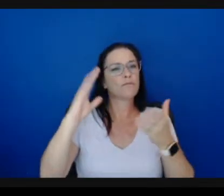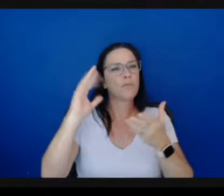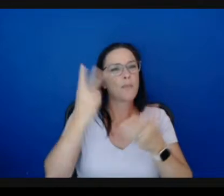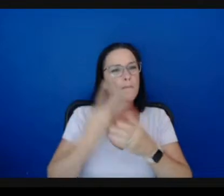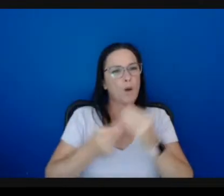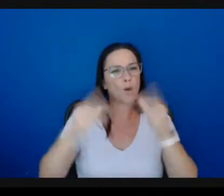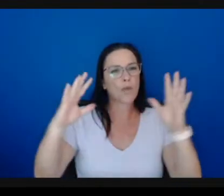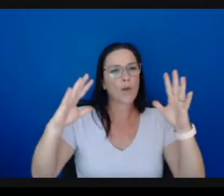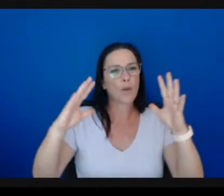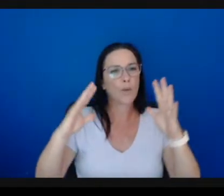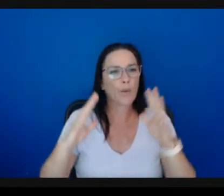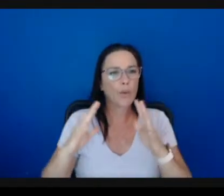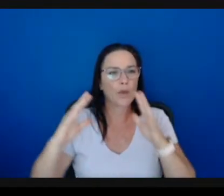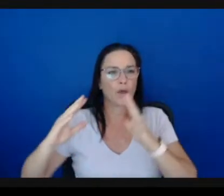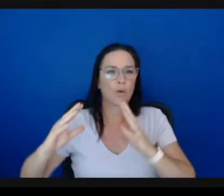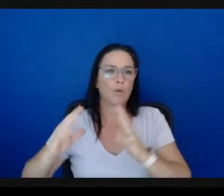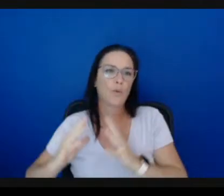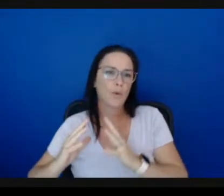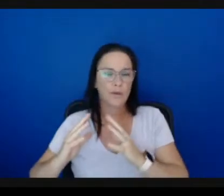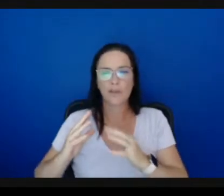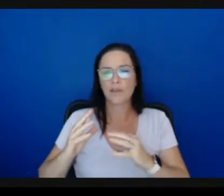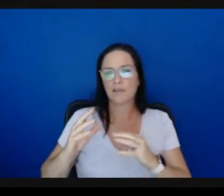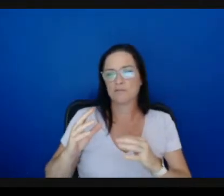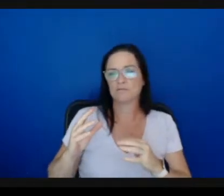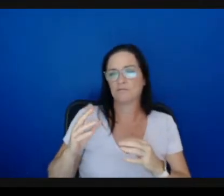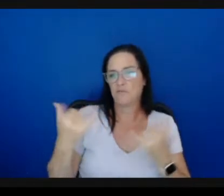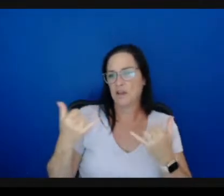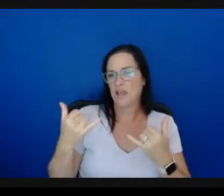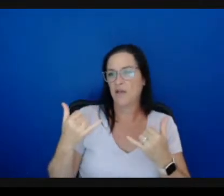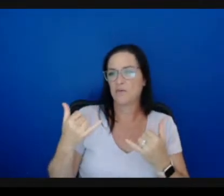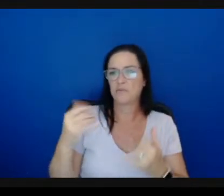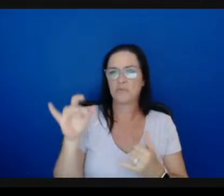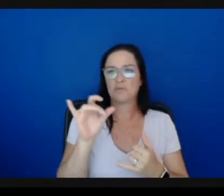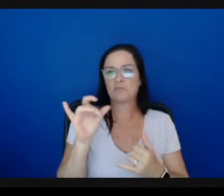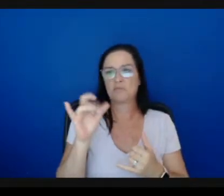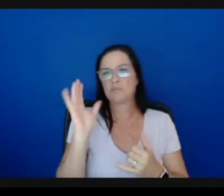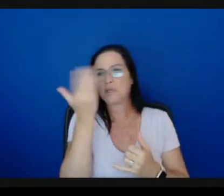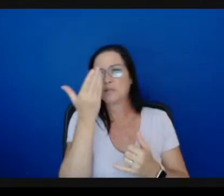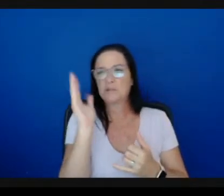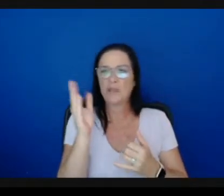they're going up as well. So they seem to be in sync and well connected, and